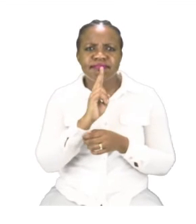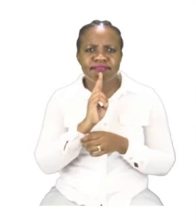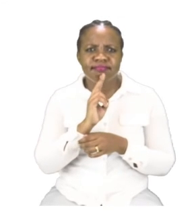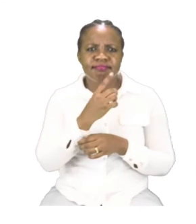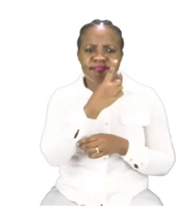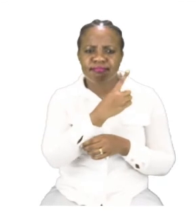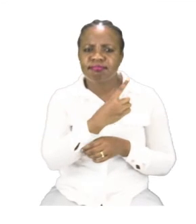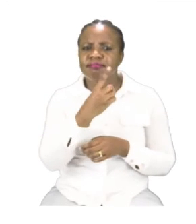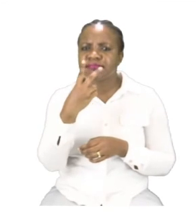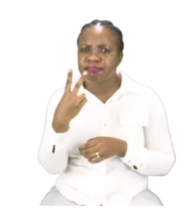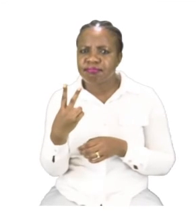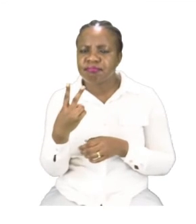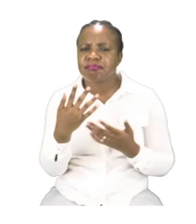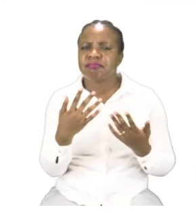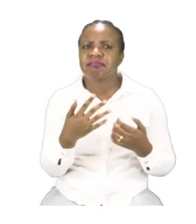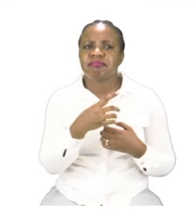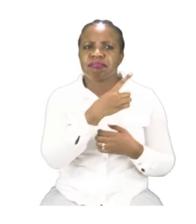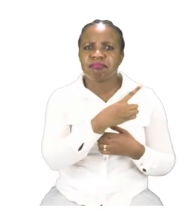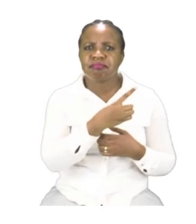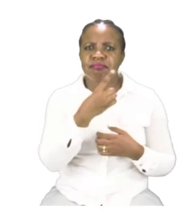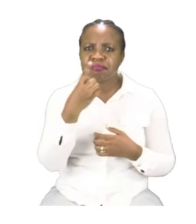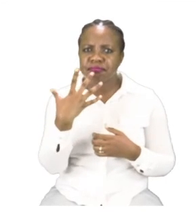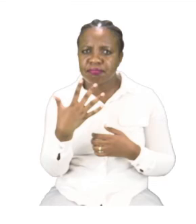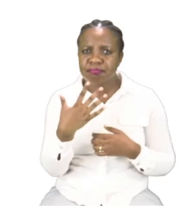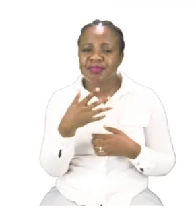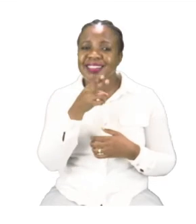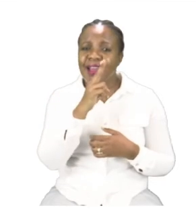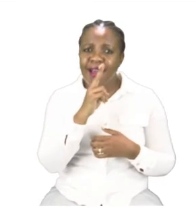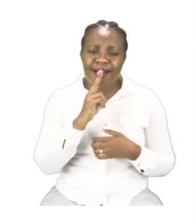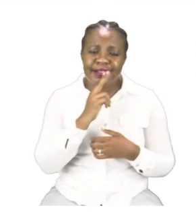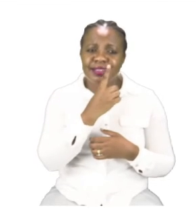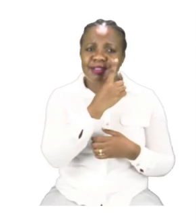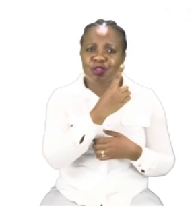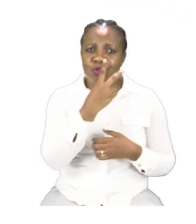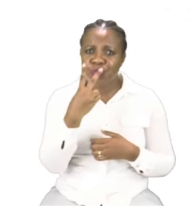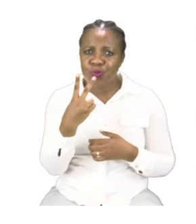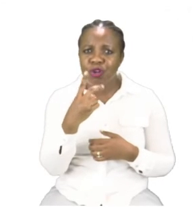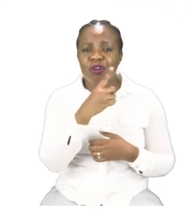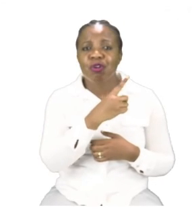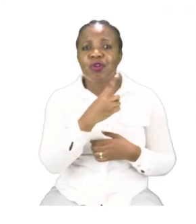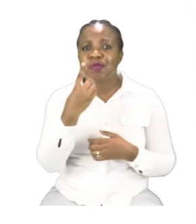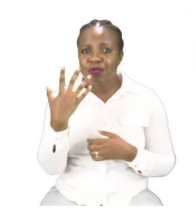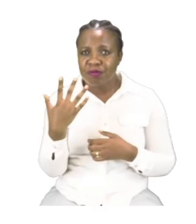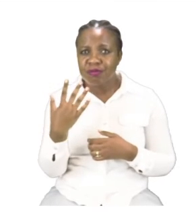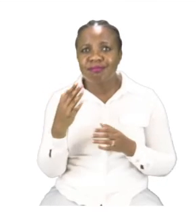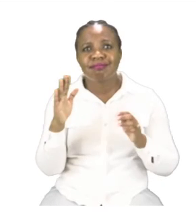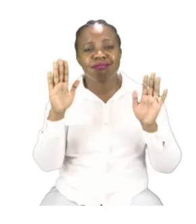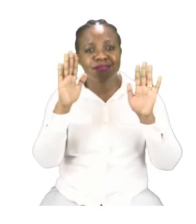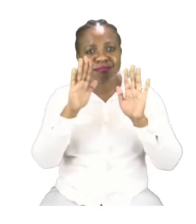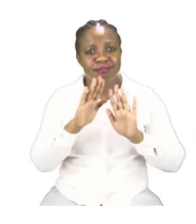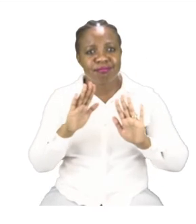12 or 15 for any of the sums, that means you are going to color